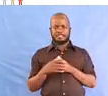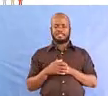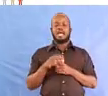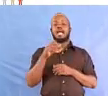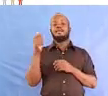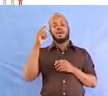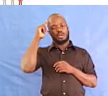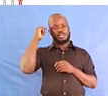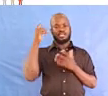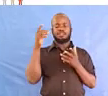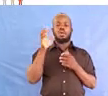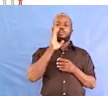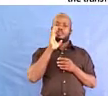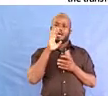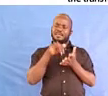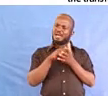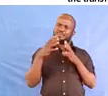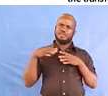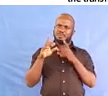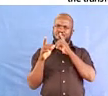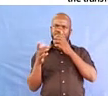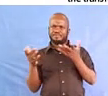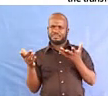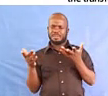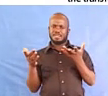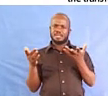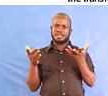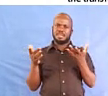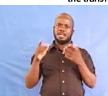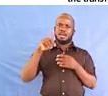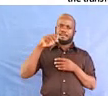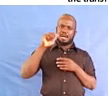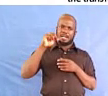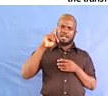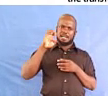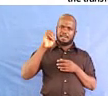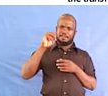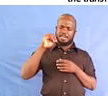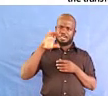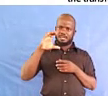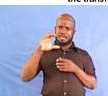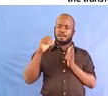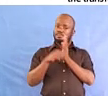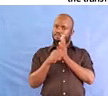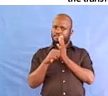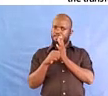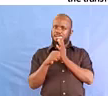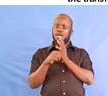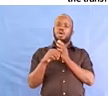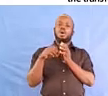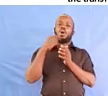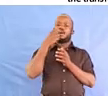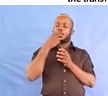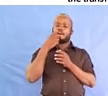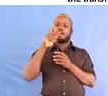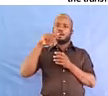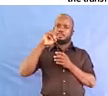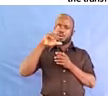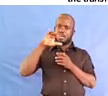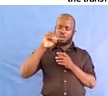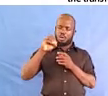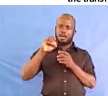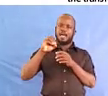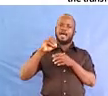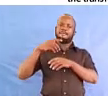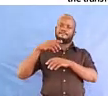in 1983. The other origin rumors that are very prevalent are the man-made pandemic theories. For example,